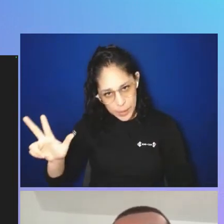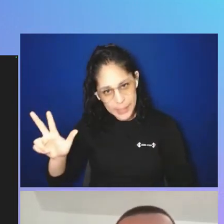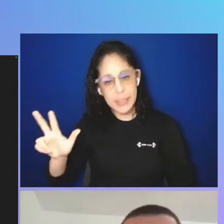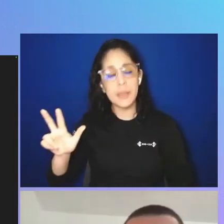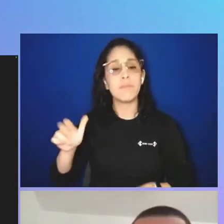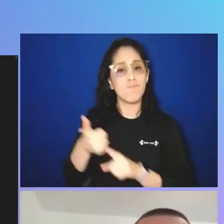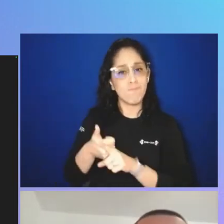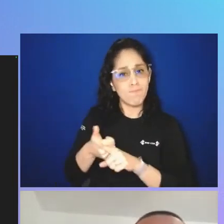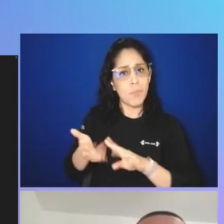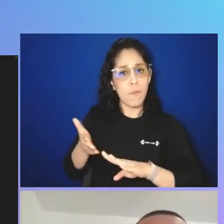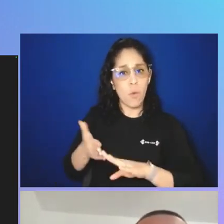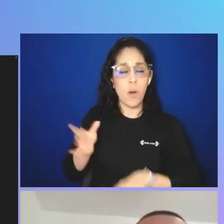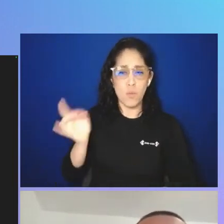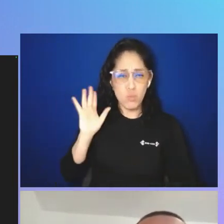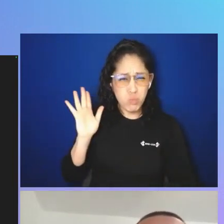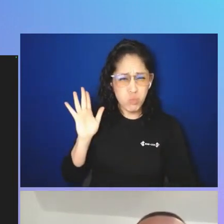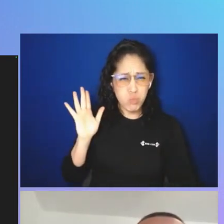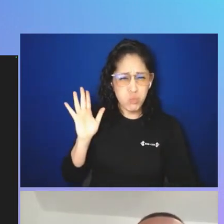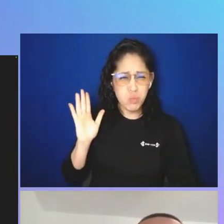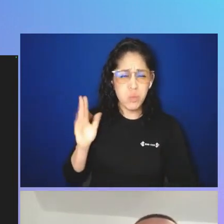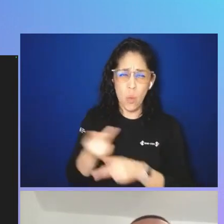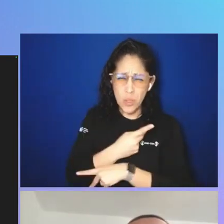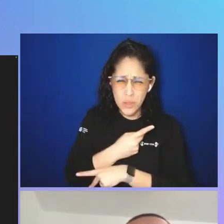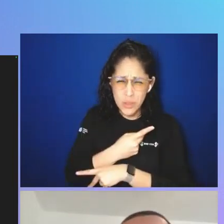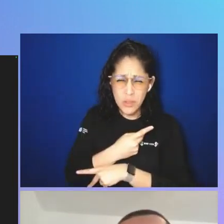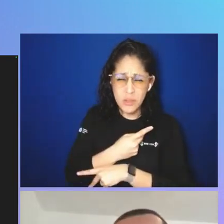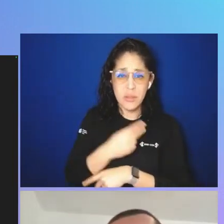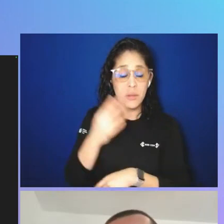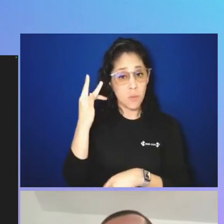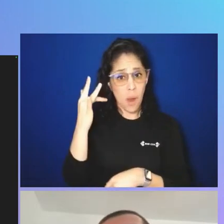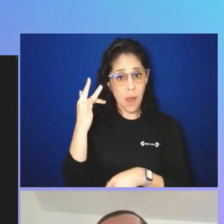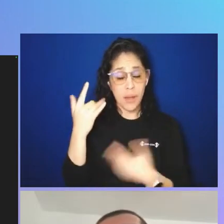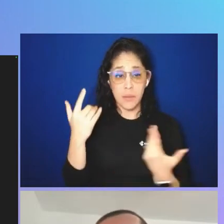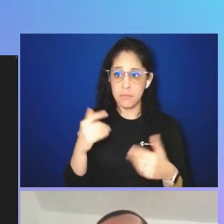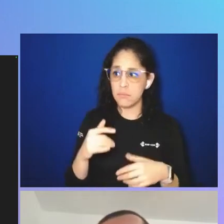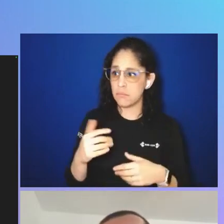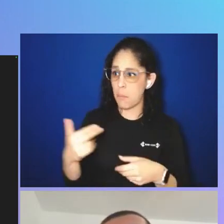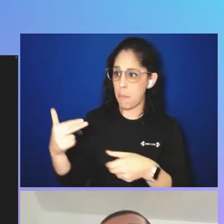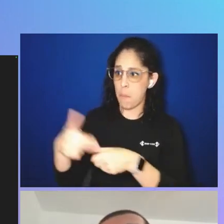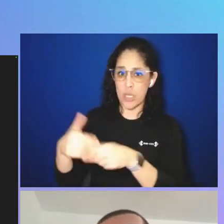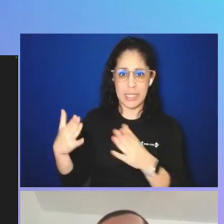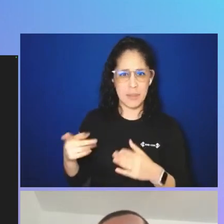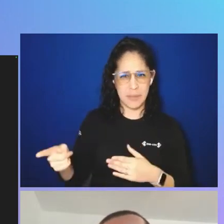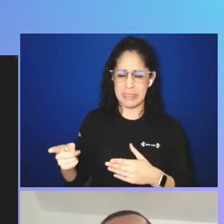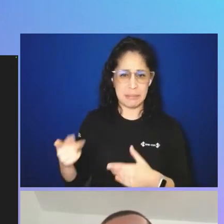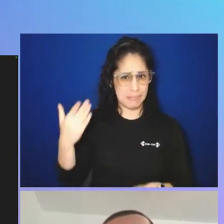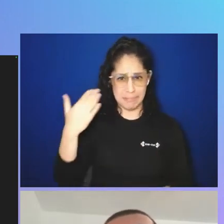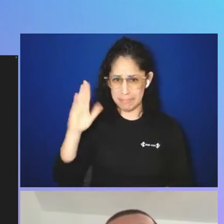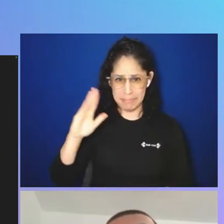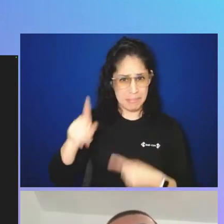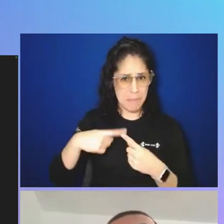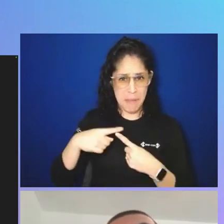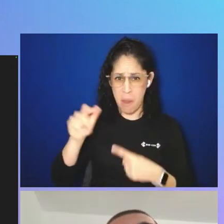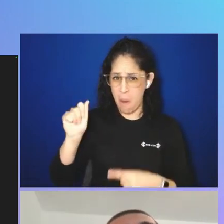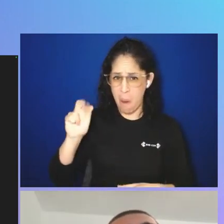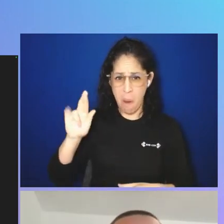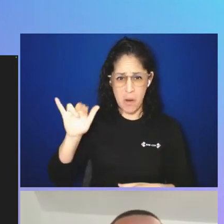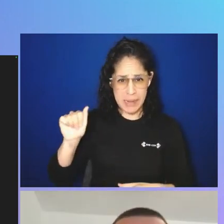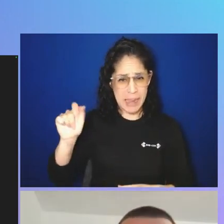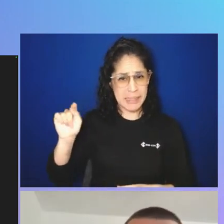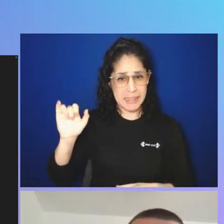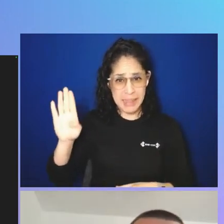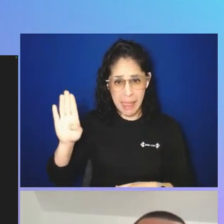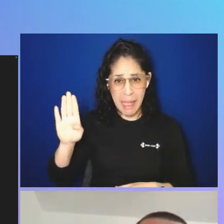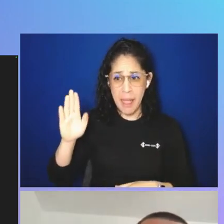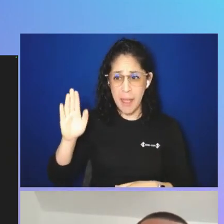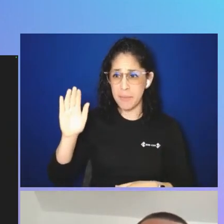the worst. Why? Because participants were not familiar with ARIA tab interface semantics or